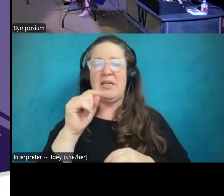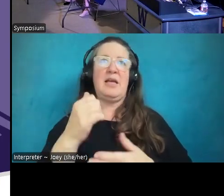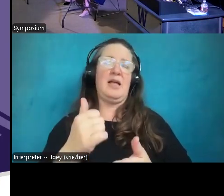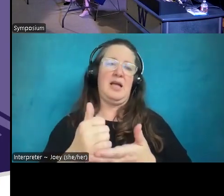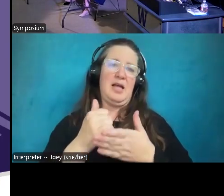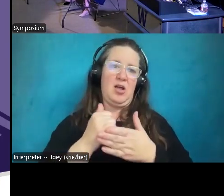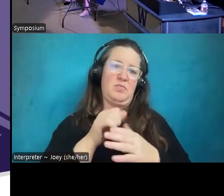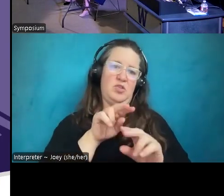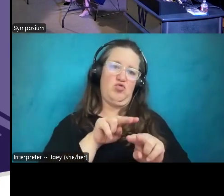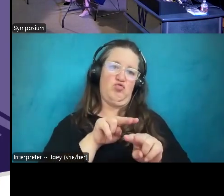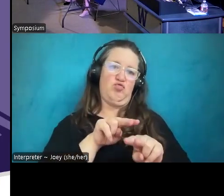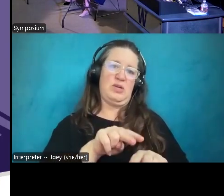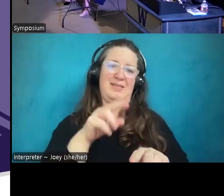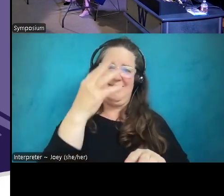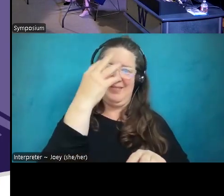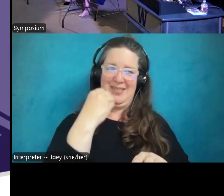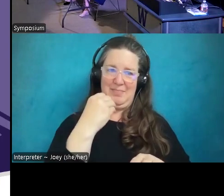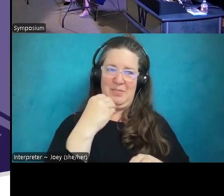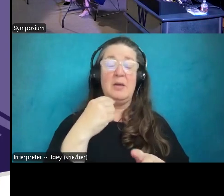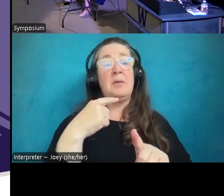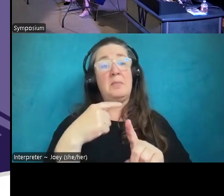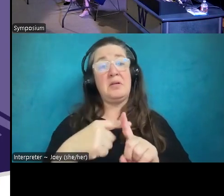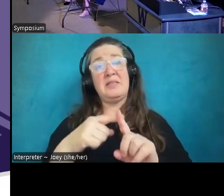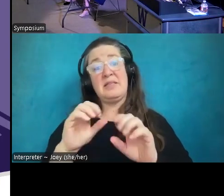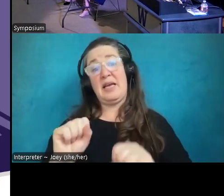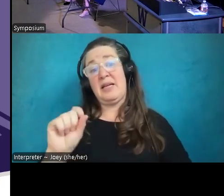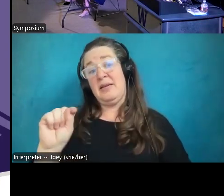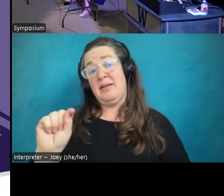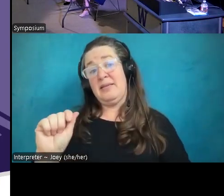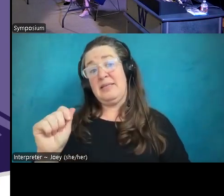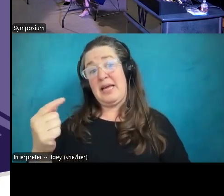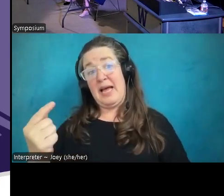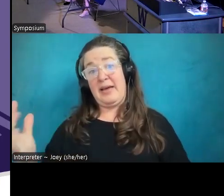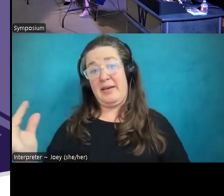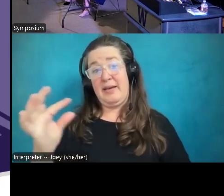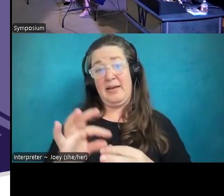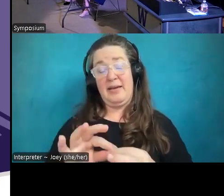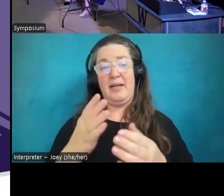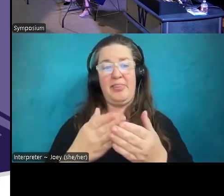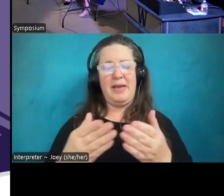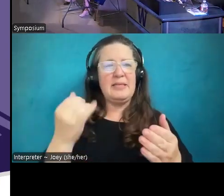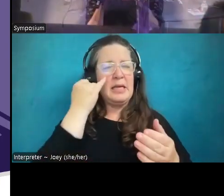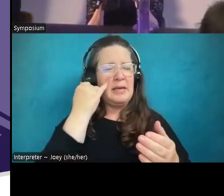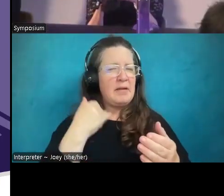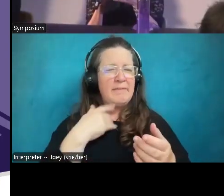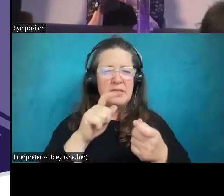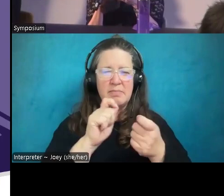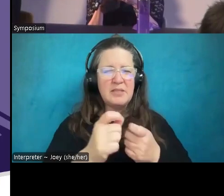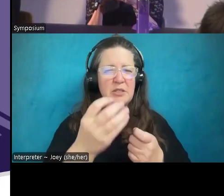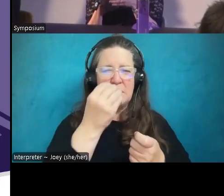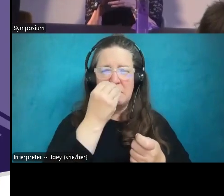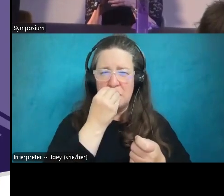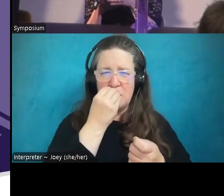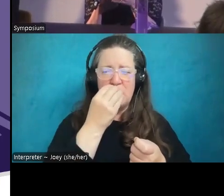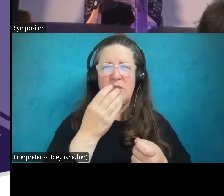can tag things. So if you had a particular meal and maybe there was indigestion involved, or if